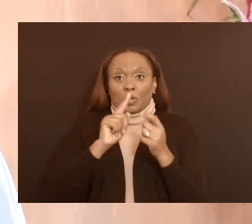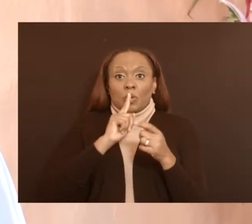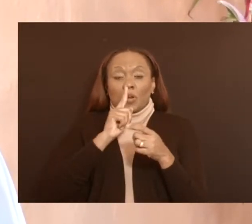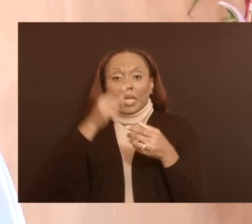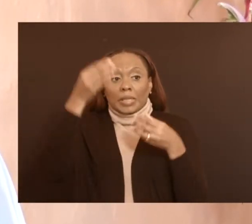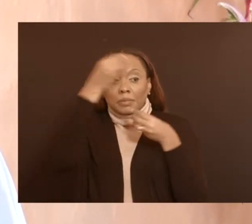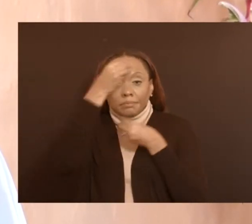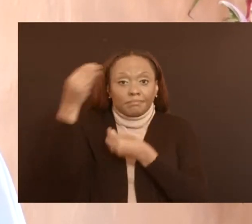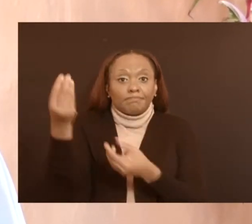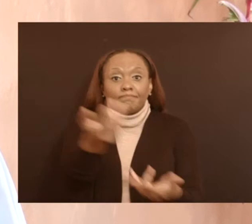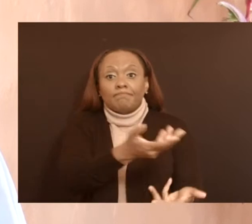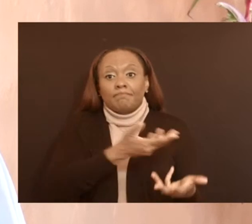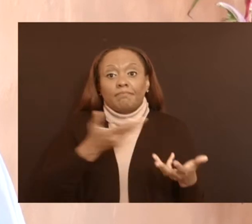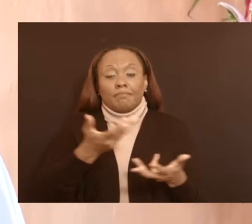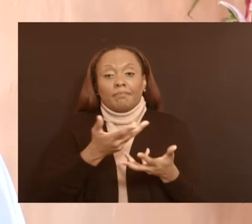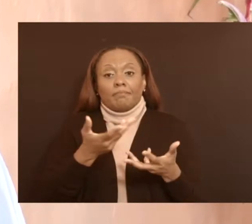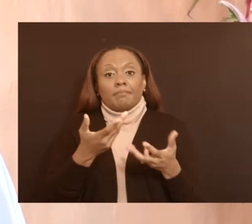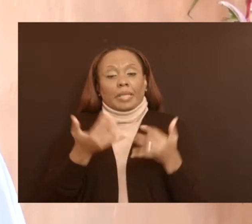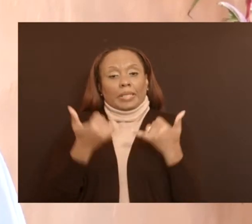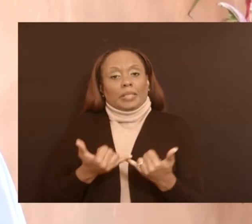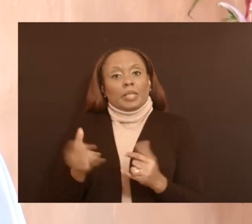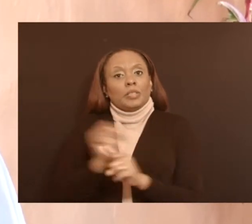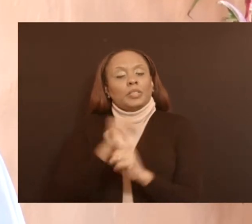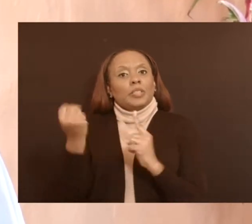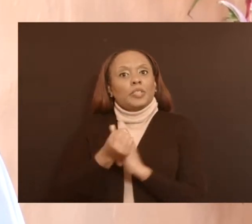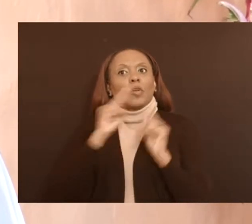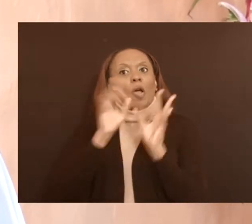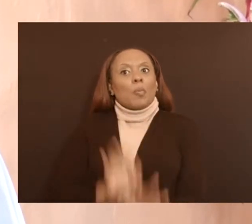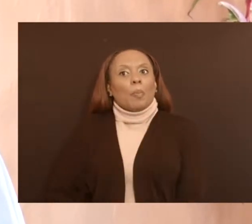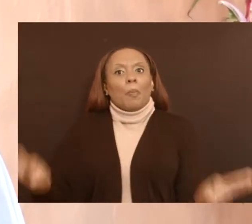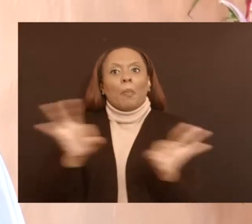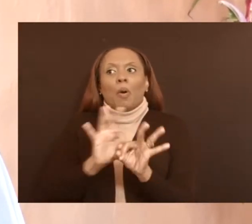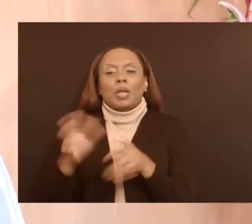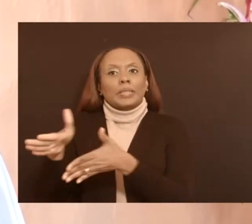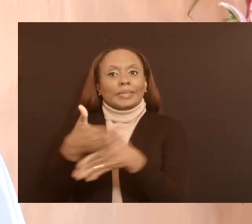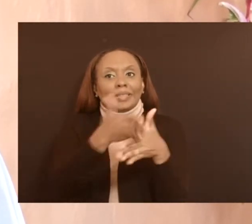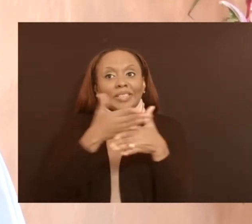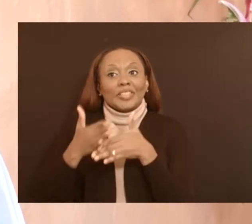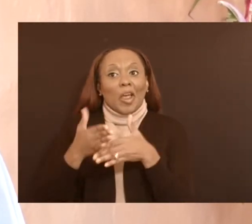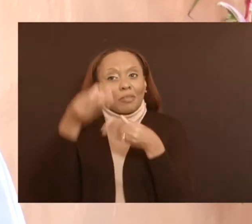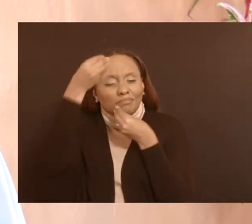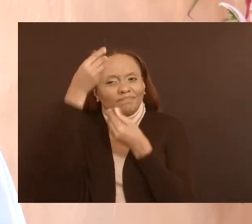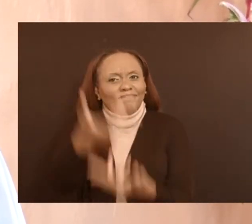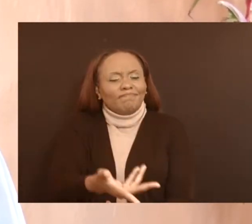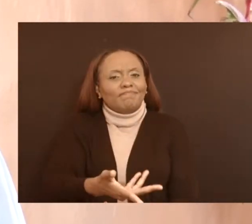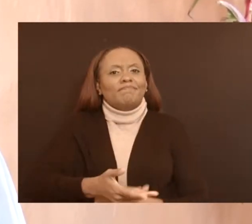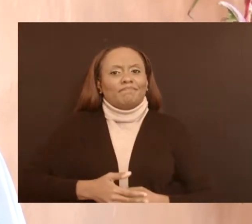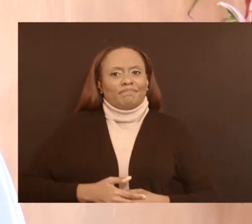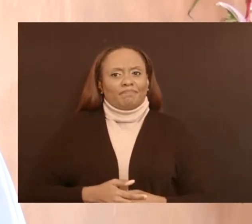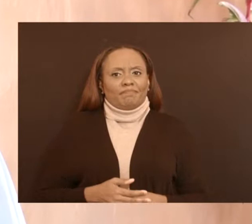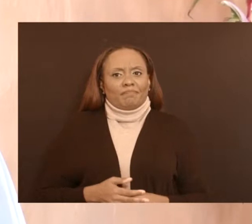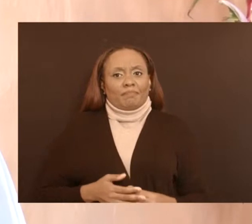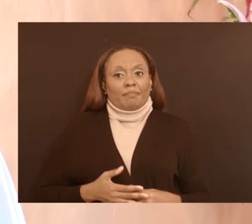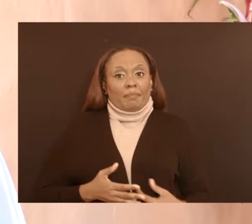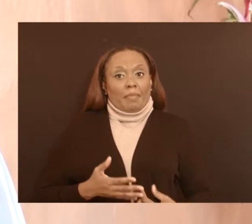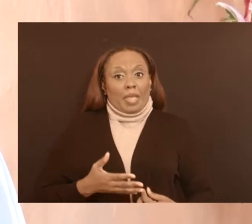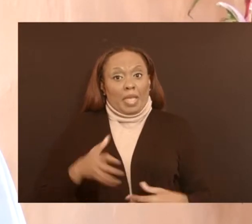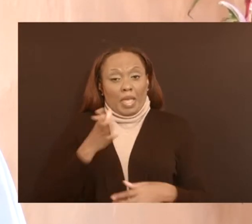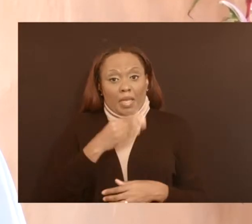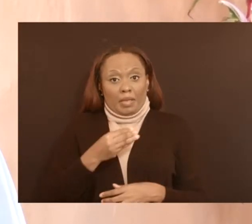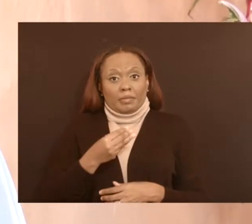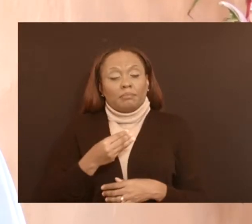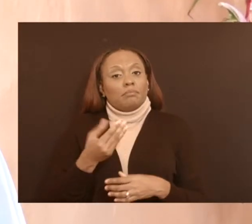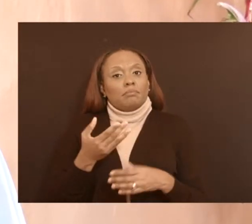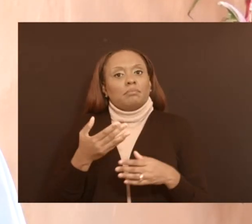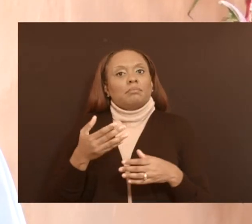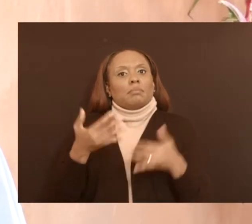the current situation, which I think is necessary for the team to share with you and to be able to respond to any questions